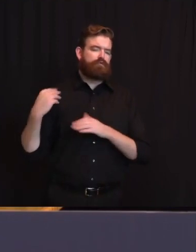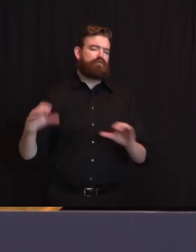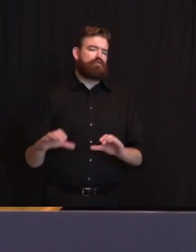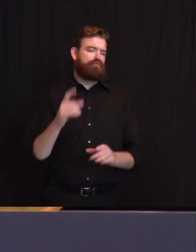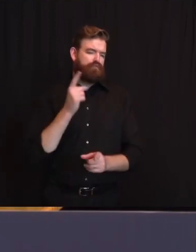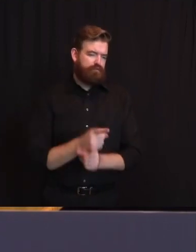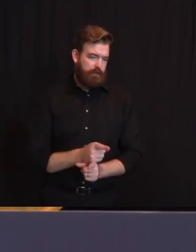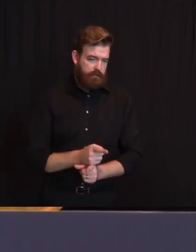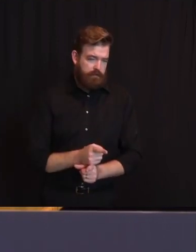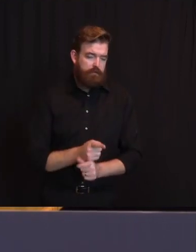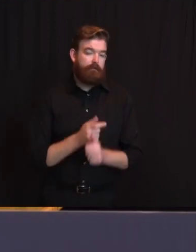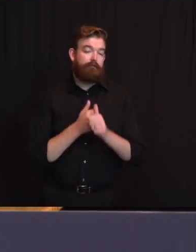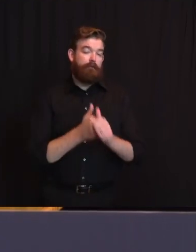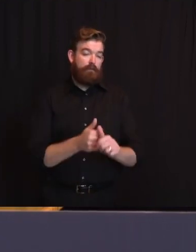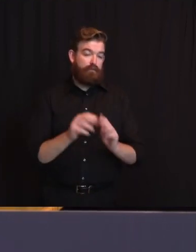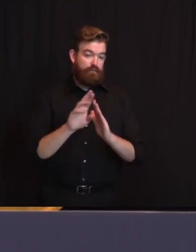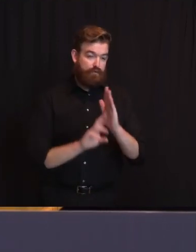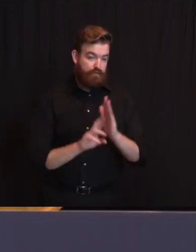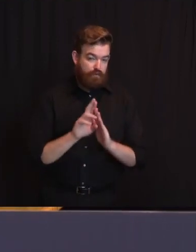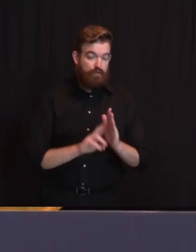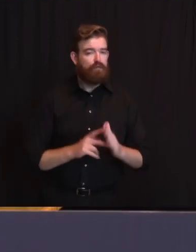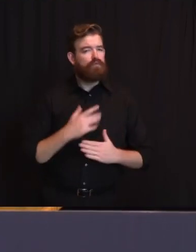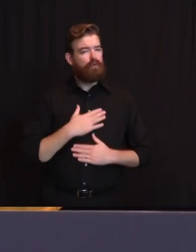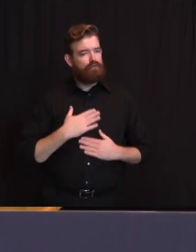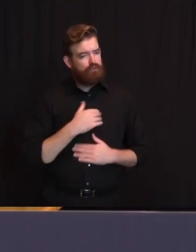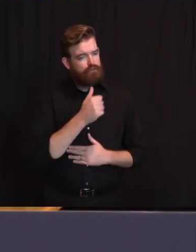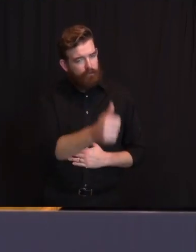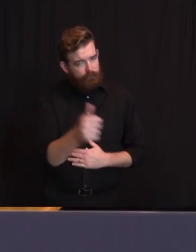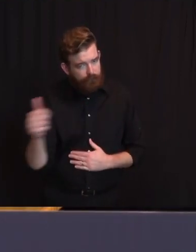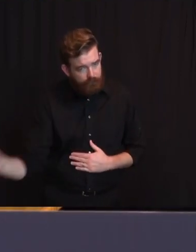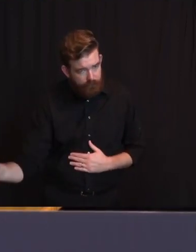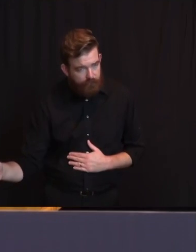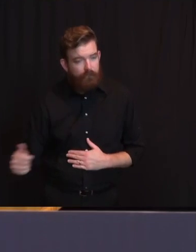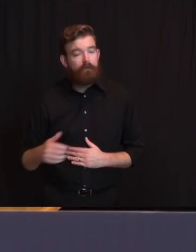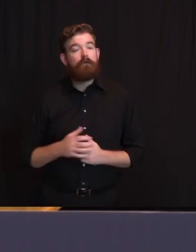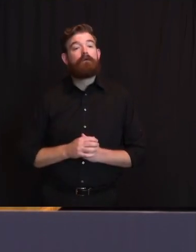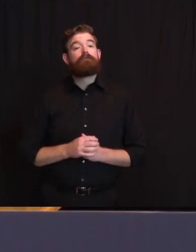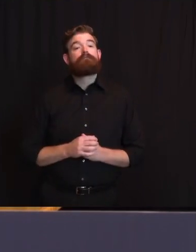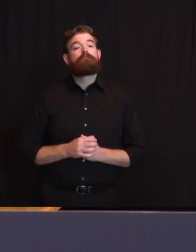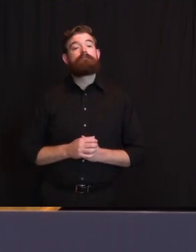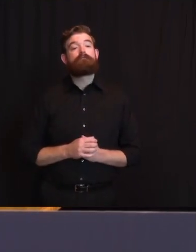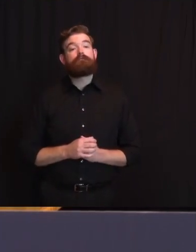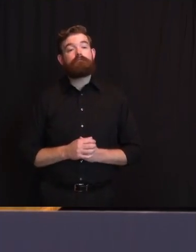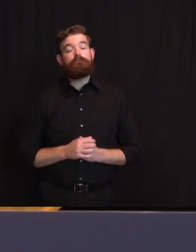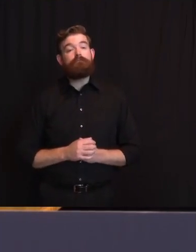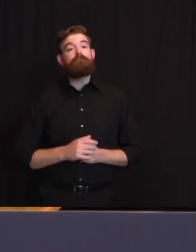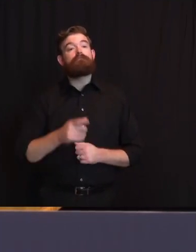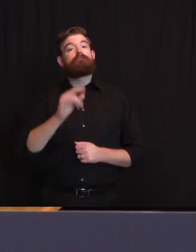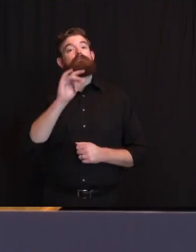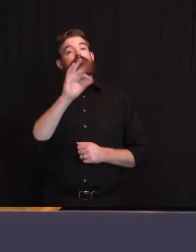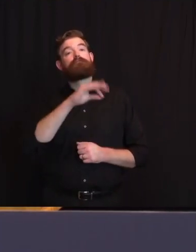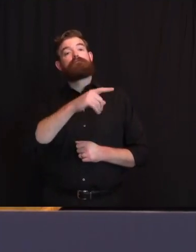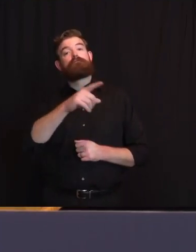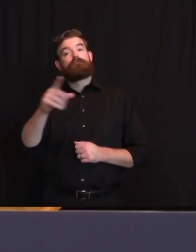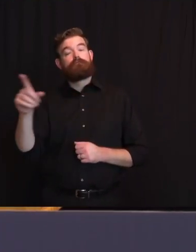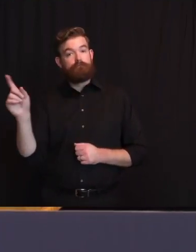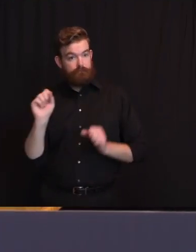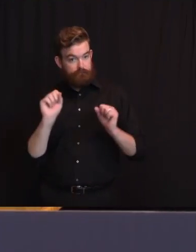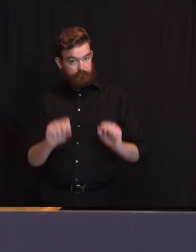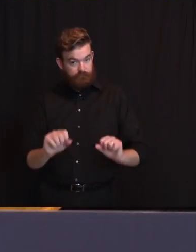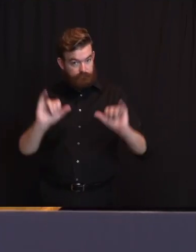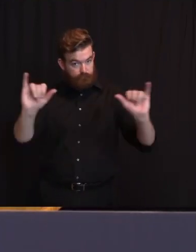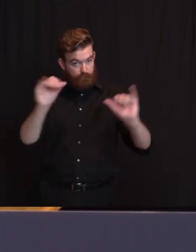by the rules, but enjoy it. Do the right thing. We still have, if you can work from home, we want you to work from home. So I'm not opposed, Charlie,